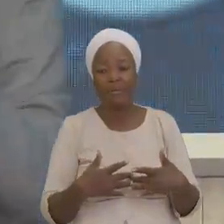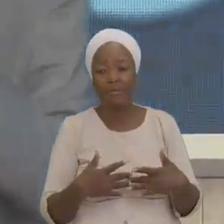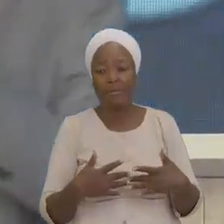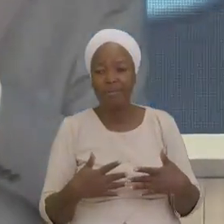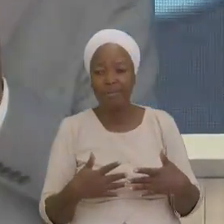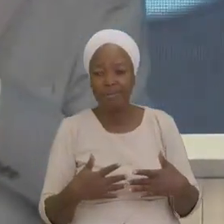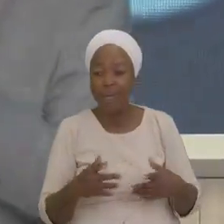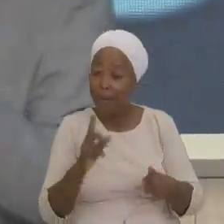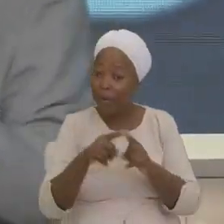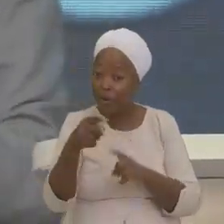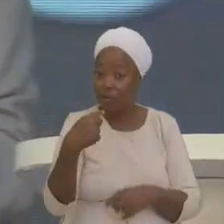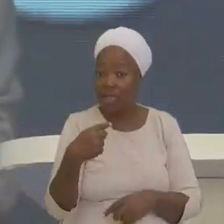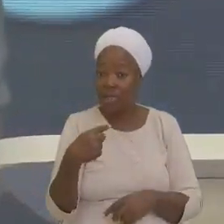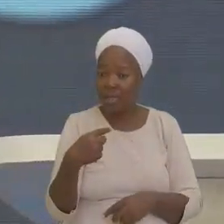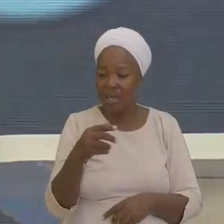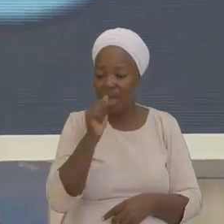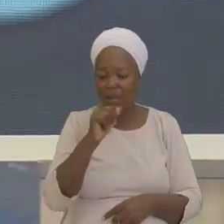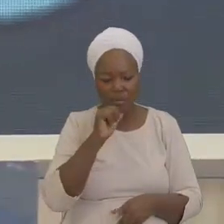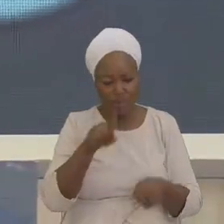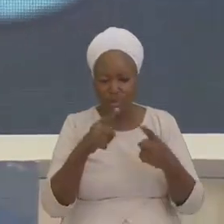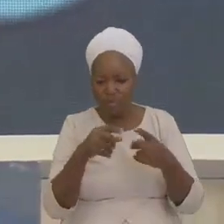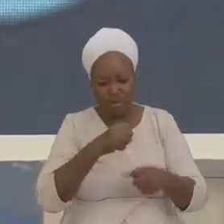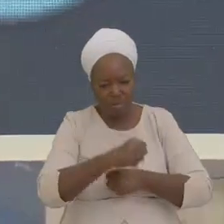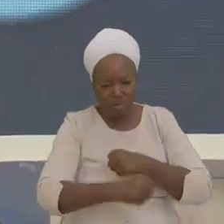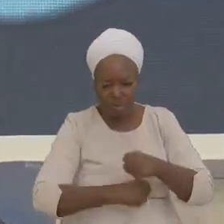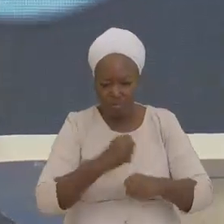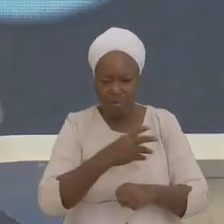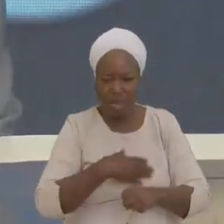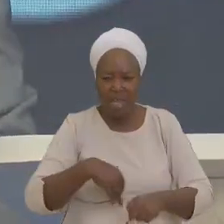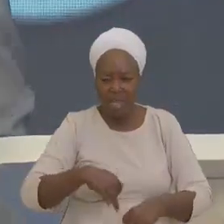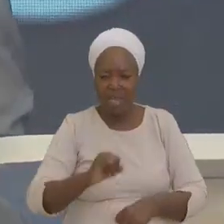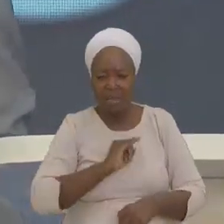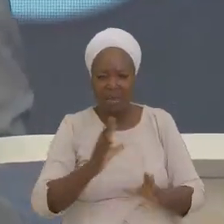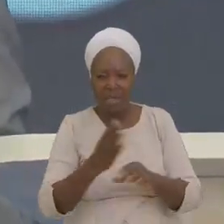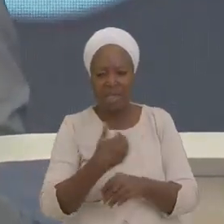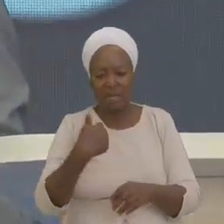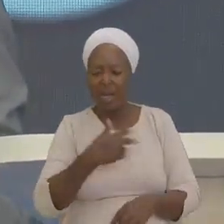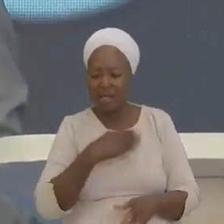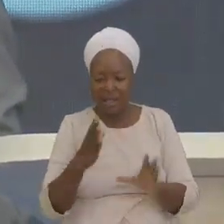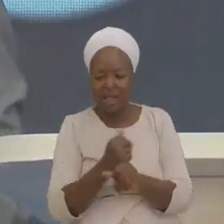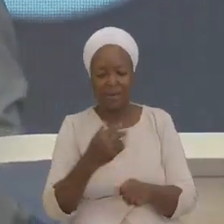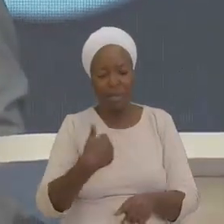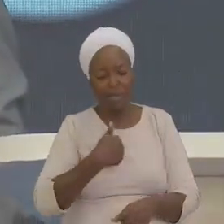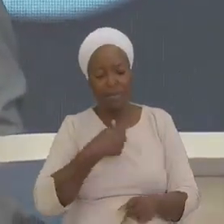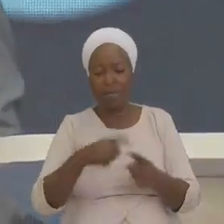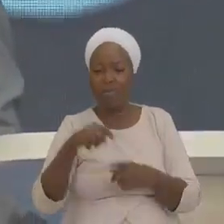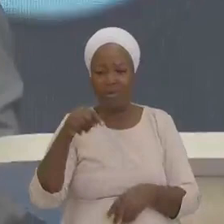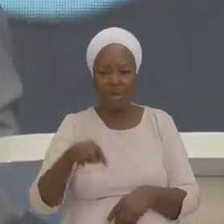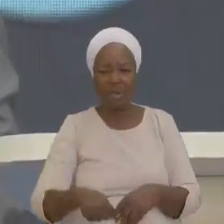But to say, I'm not going to suffer and yet get myself to hell.